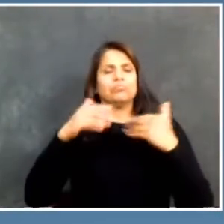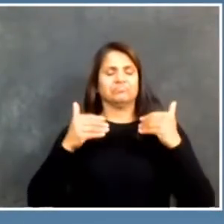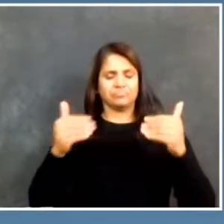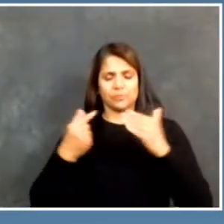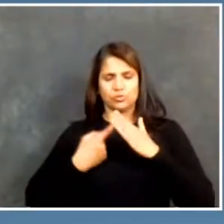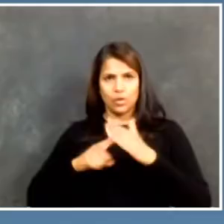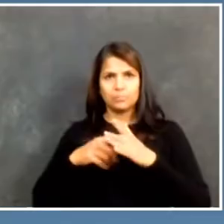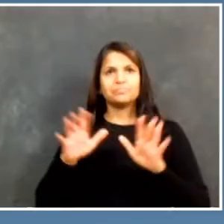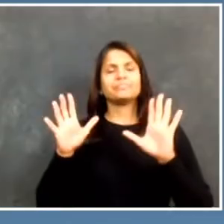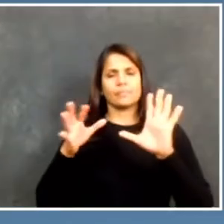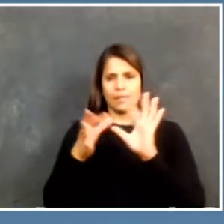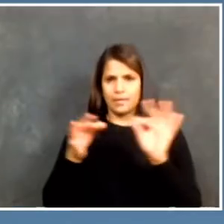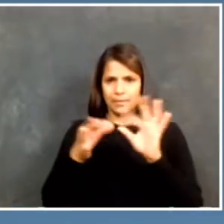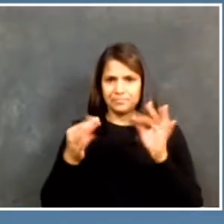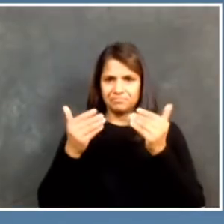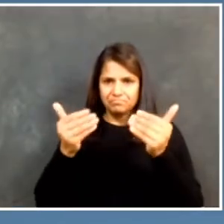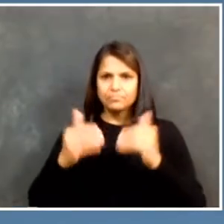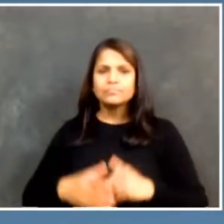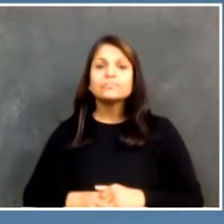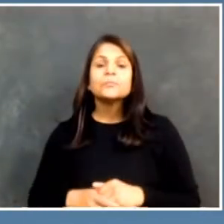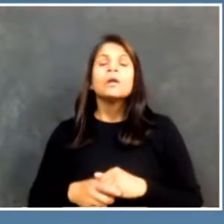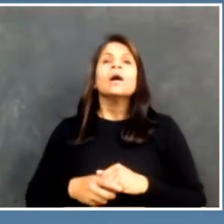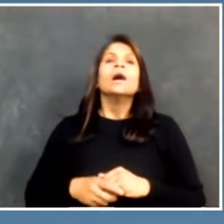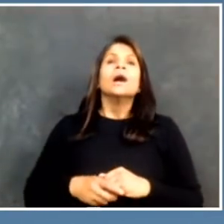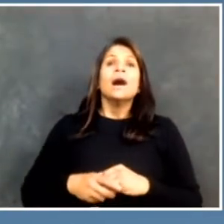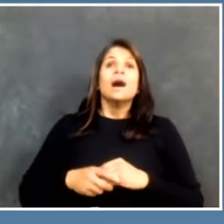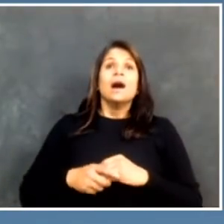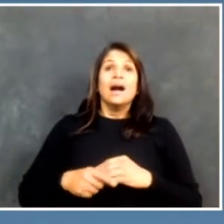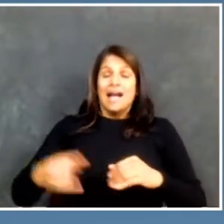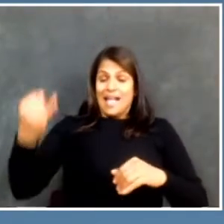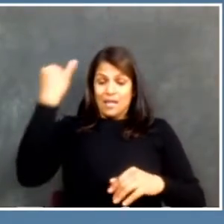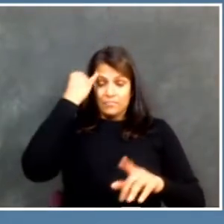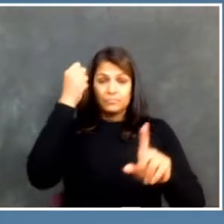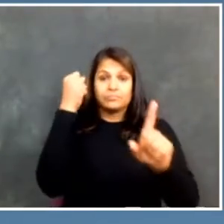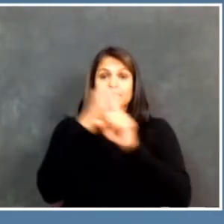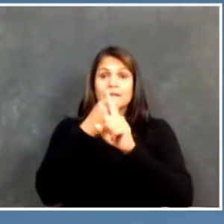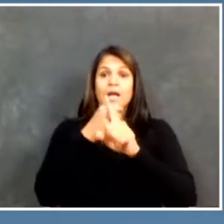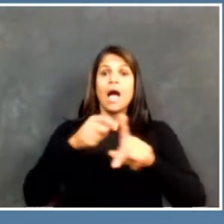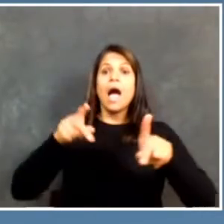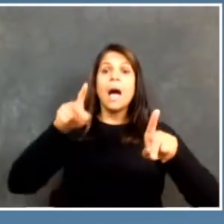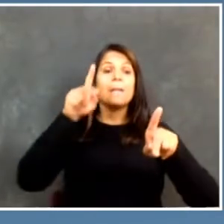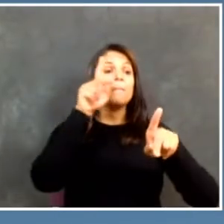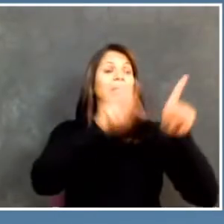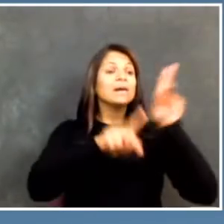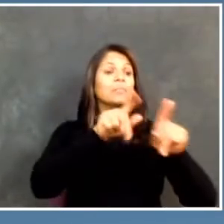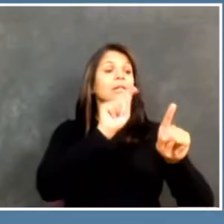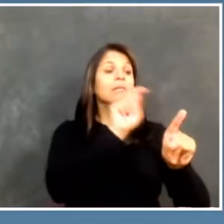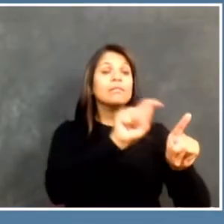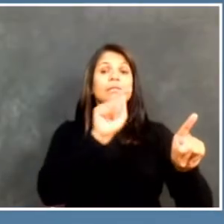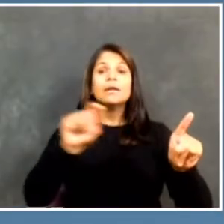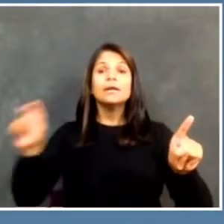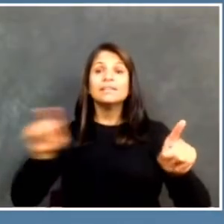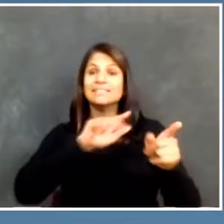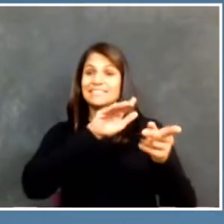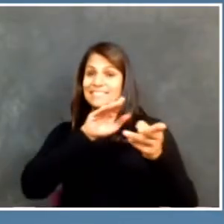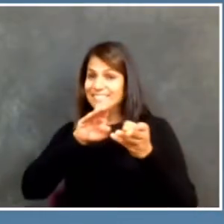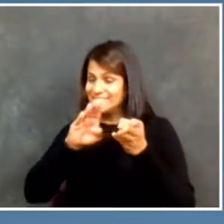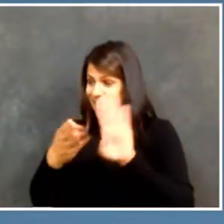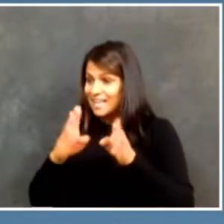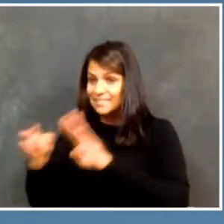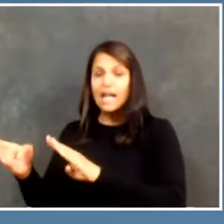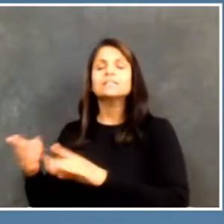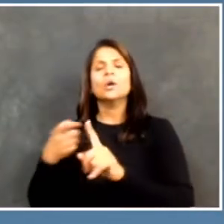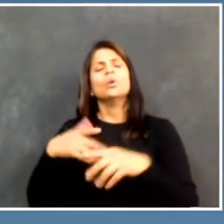deaths is a tragedy, and we all feel it as New Yorkers. And what we